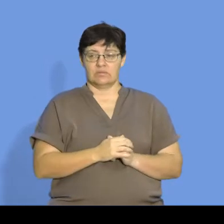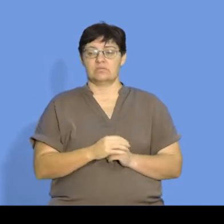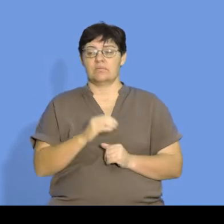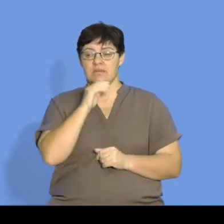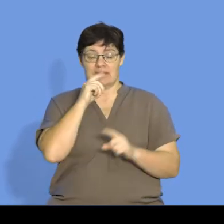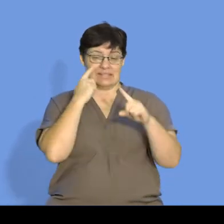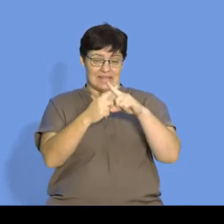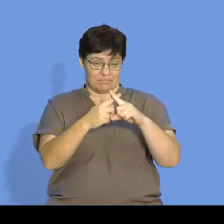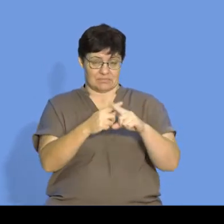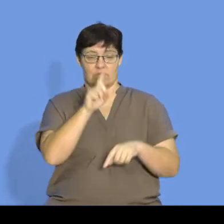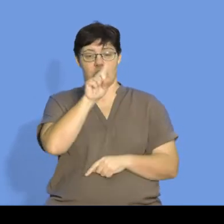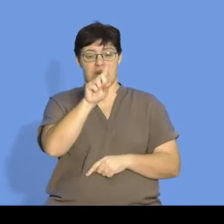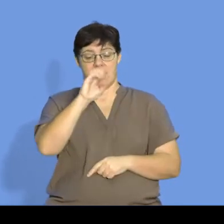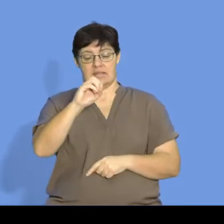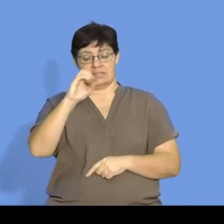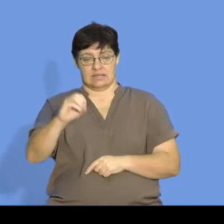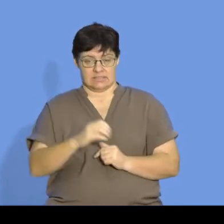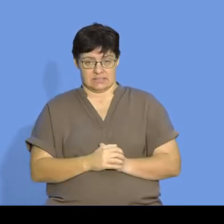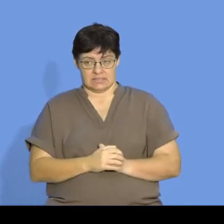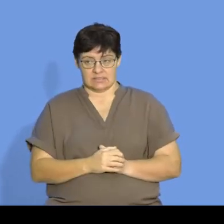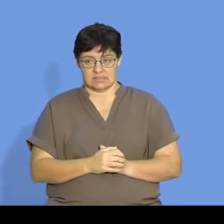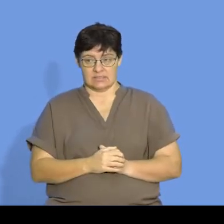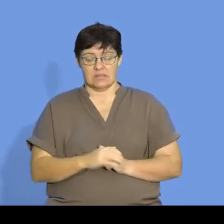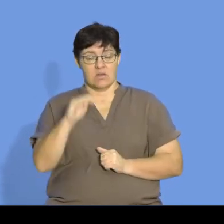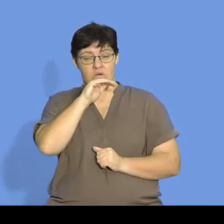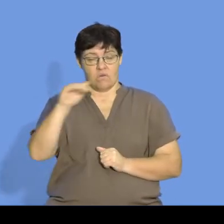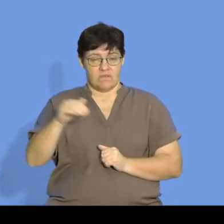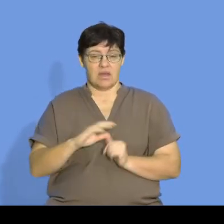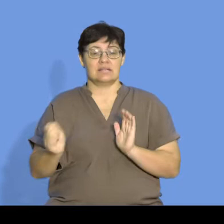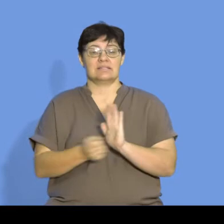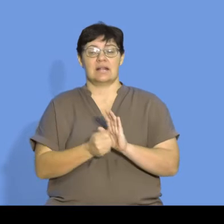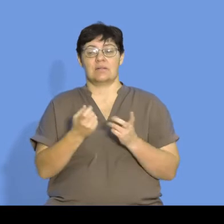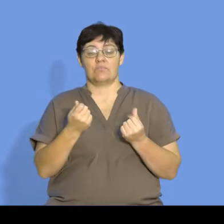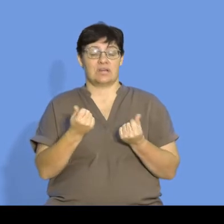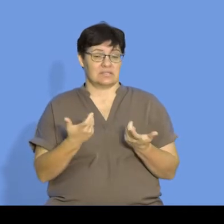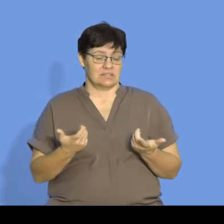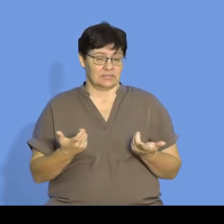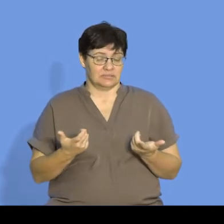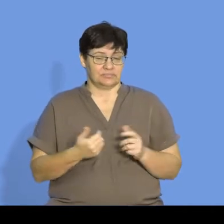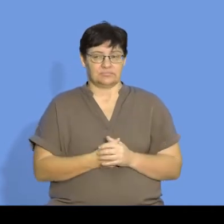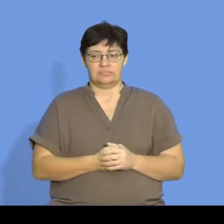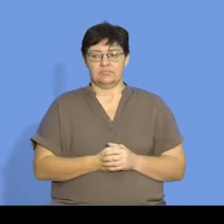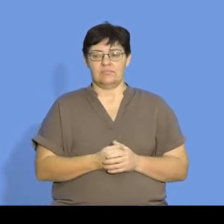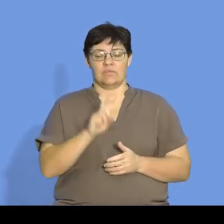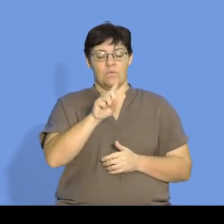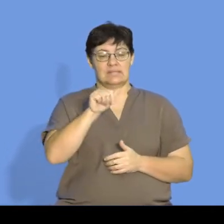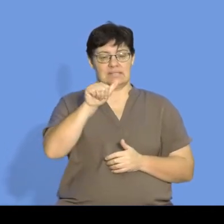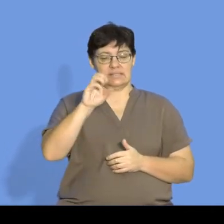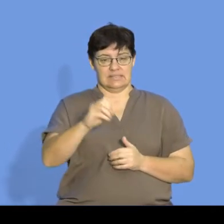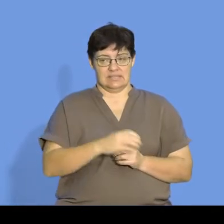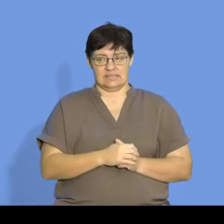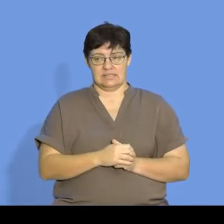therefore, times 100 on top over the selling price in terms of my formula